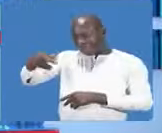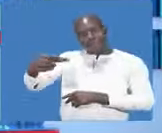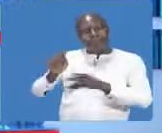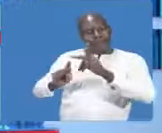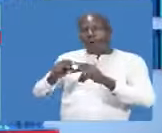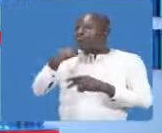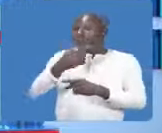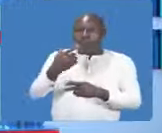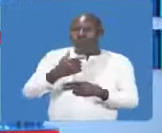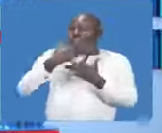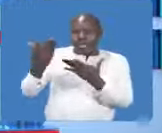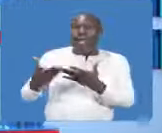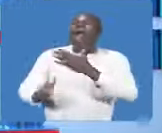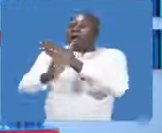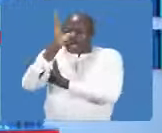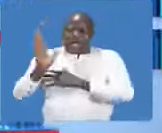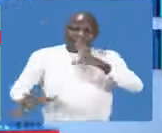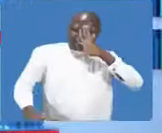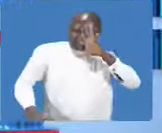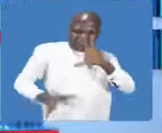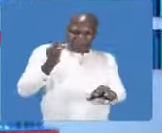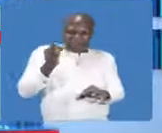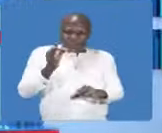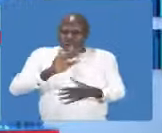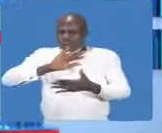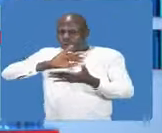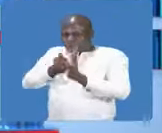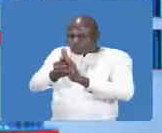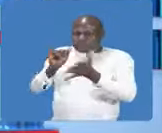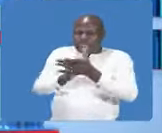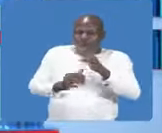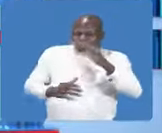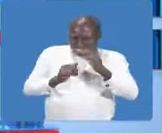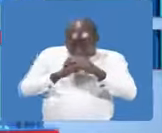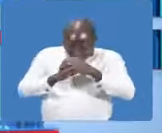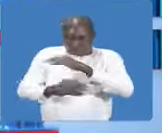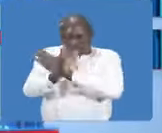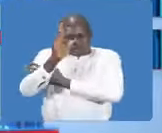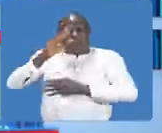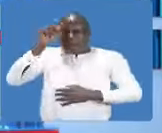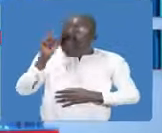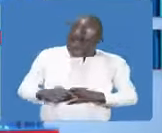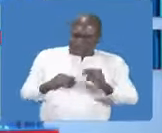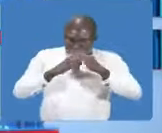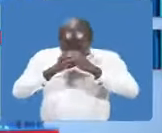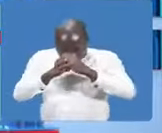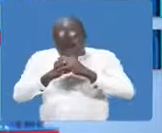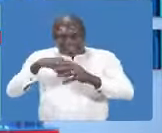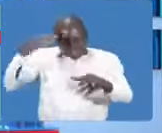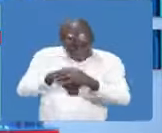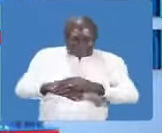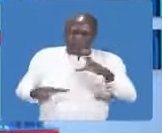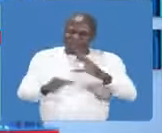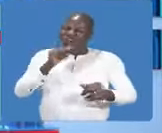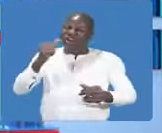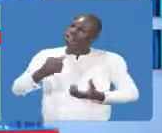spirit and they that worship him must worship him in spirit and in truth timpa ye ka chosa tietiem no enya no kra